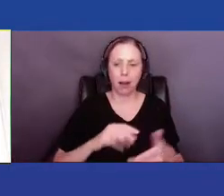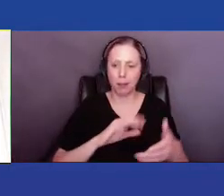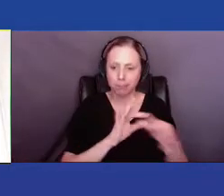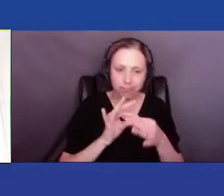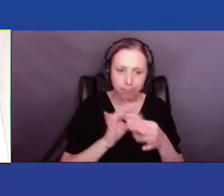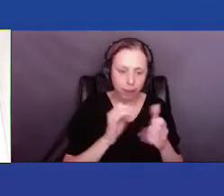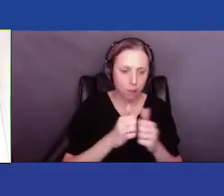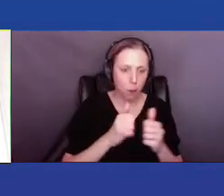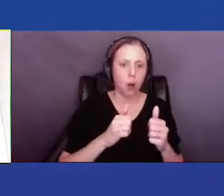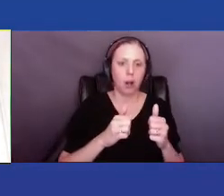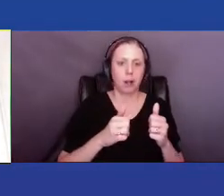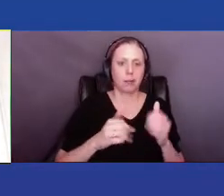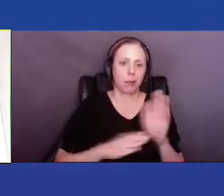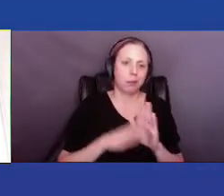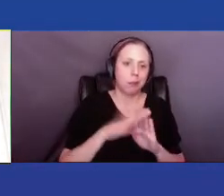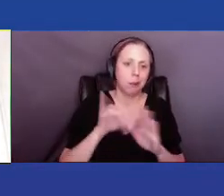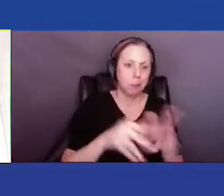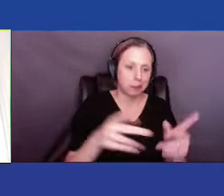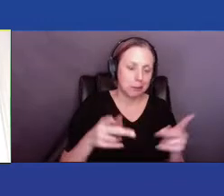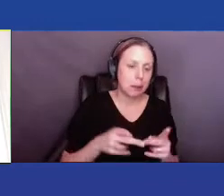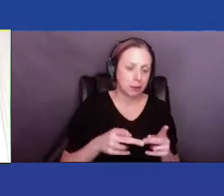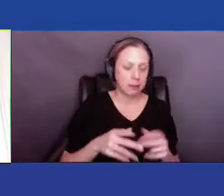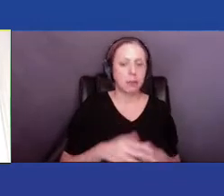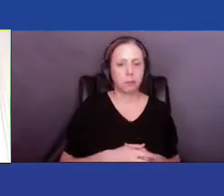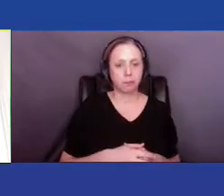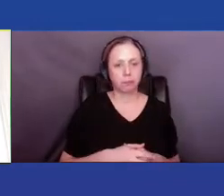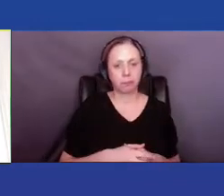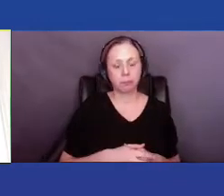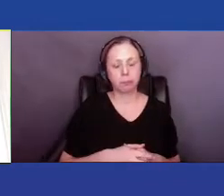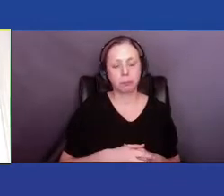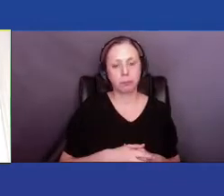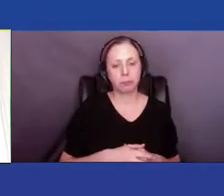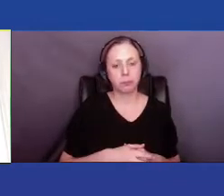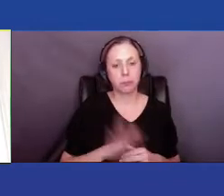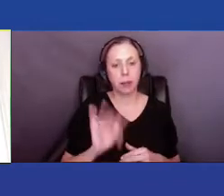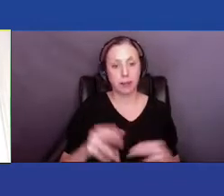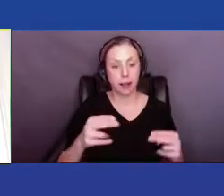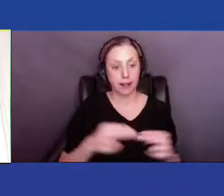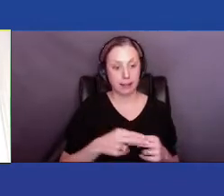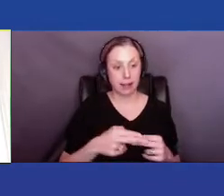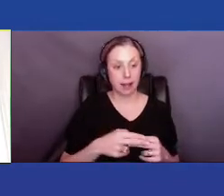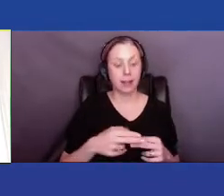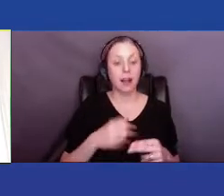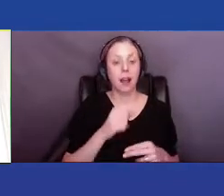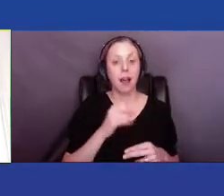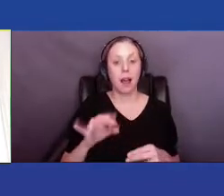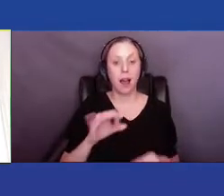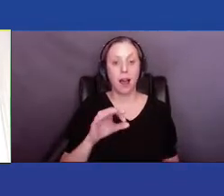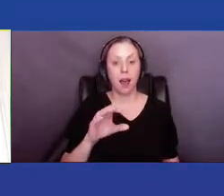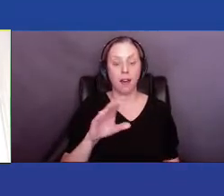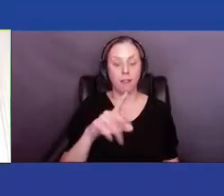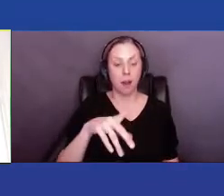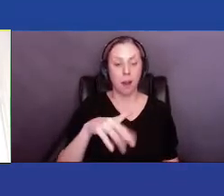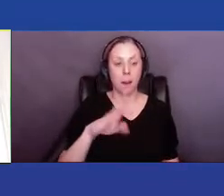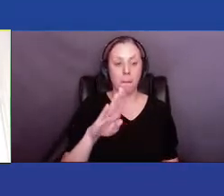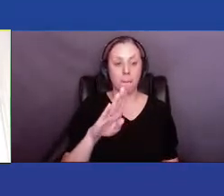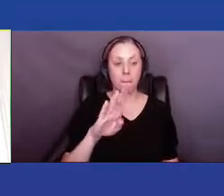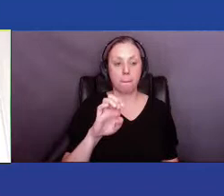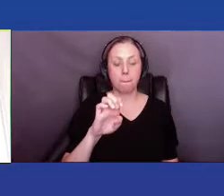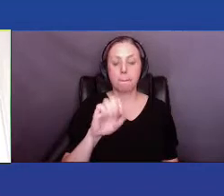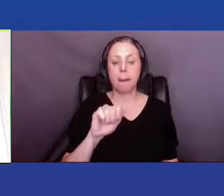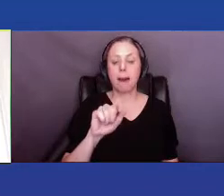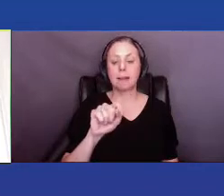slide. And this slide is of Betania, who is Damian Griffin's daughter,